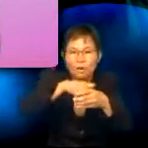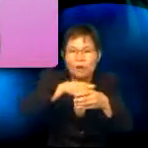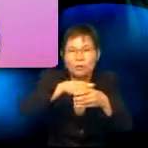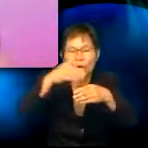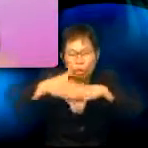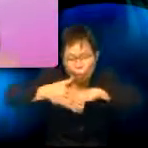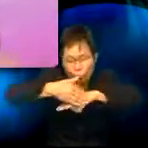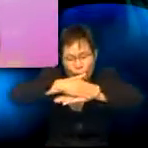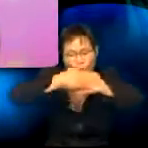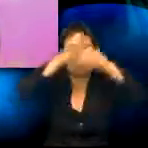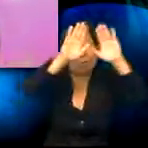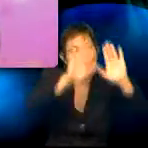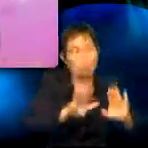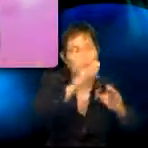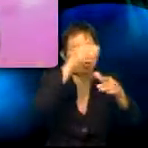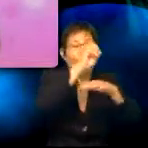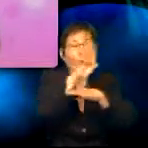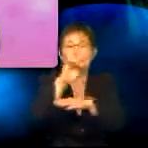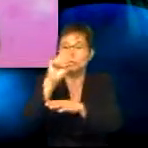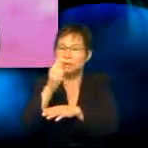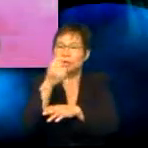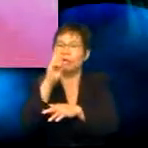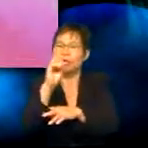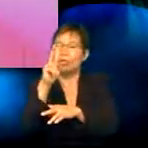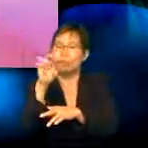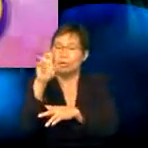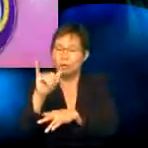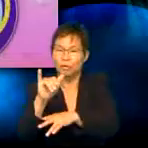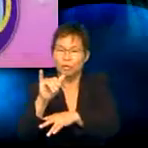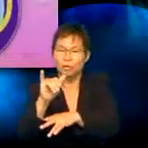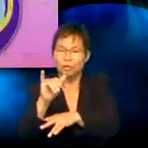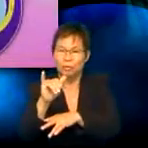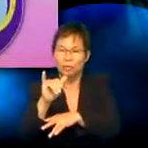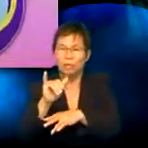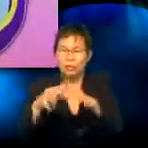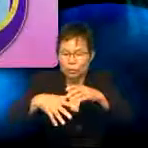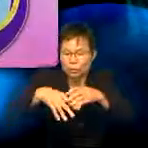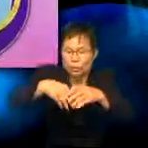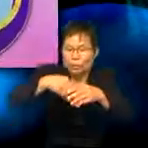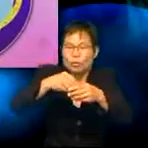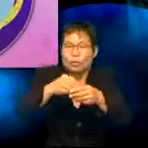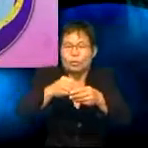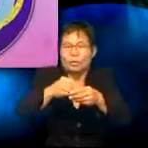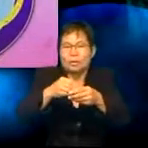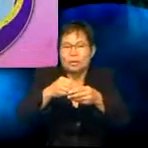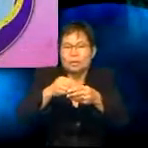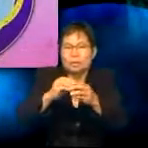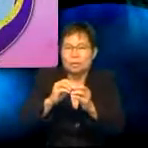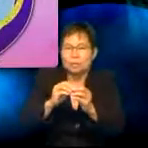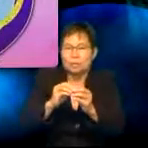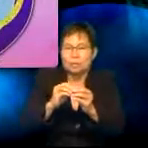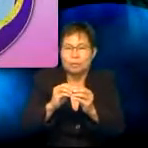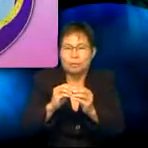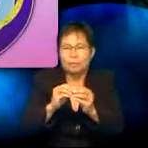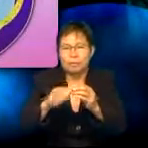of the ovule. Here, the tip of the pollen tube will absorb sap and burst to release